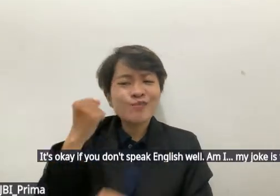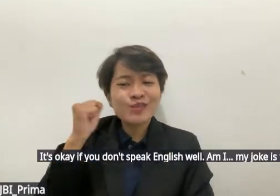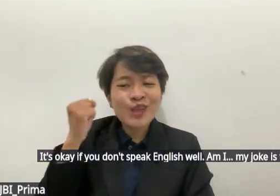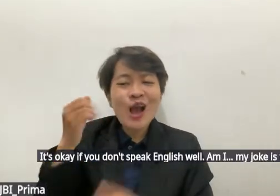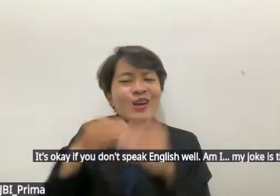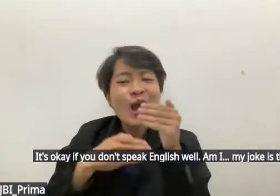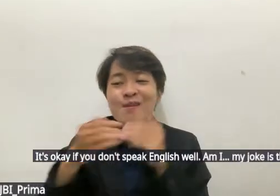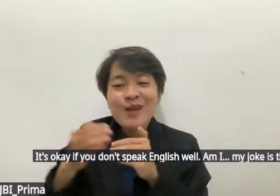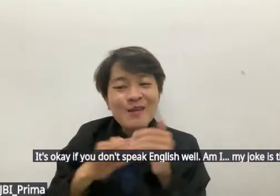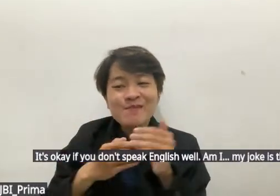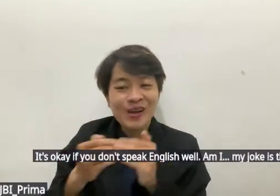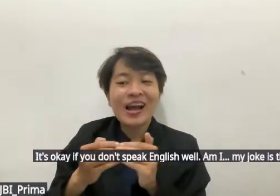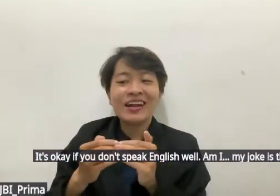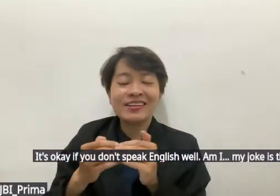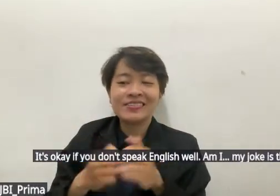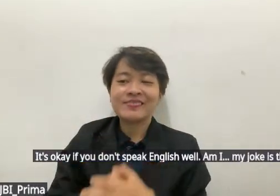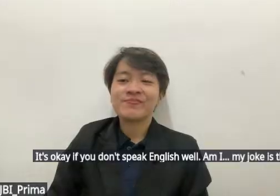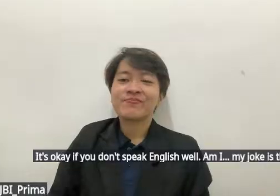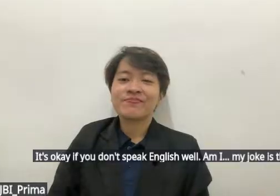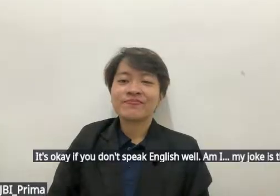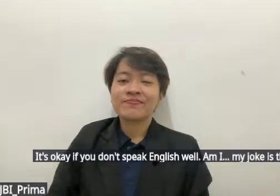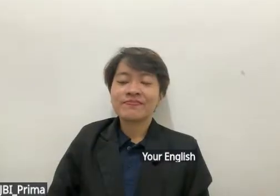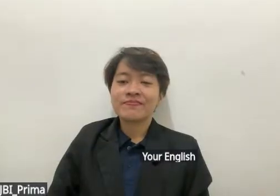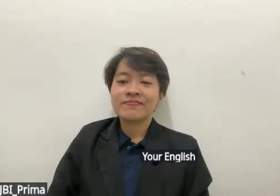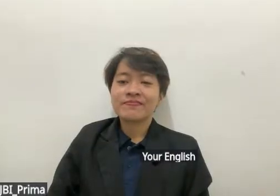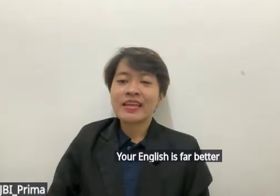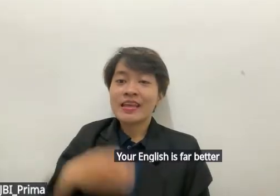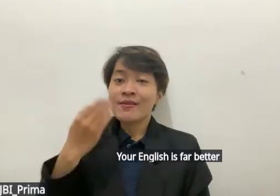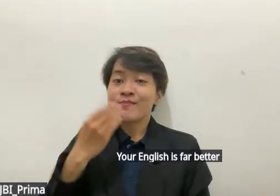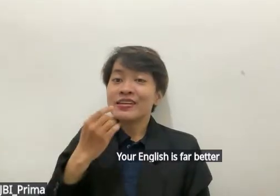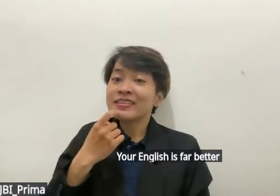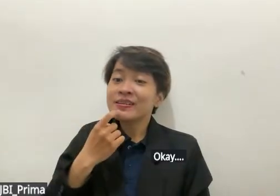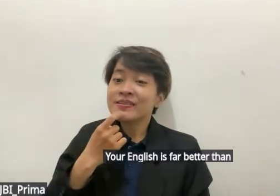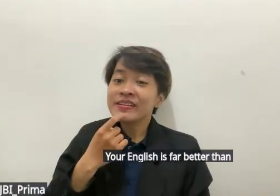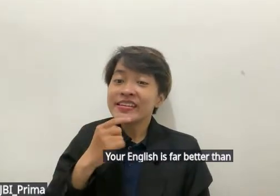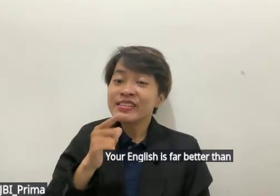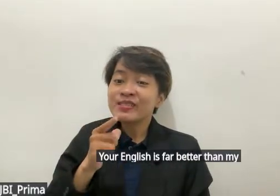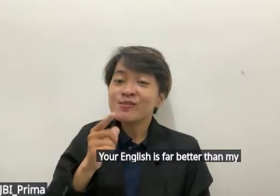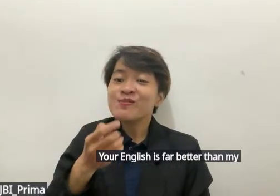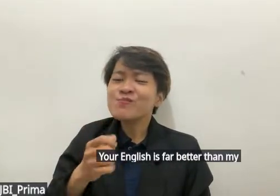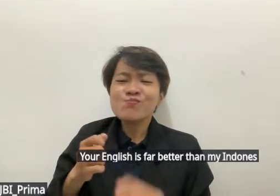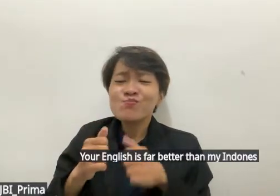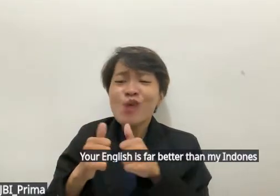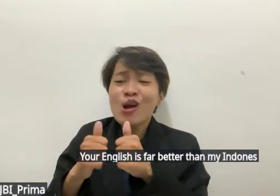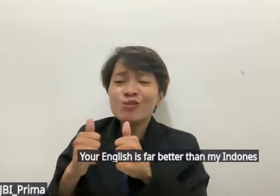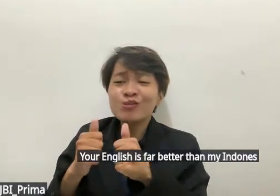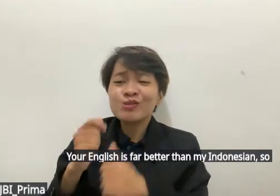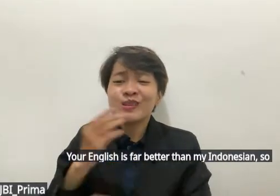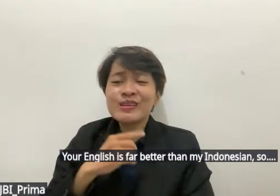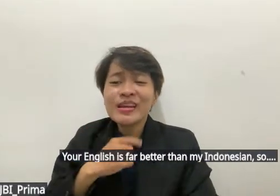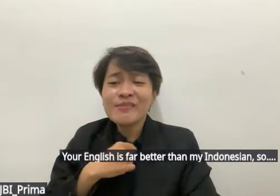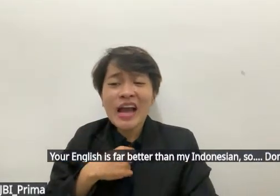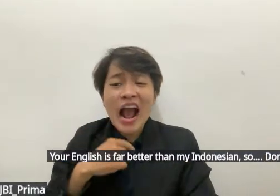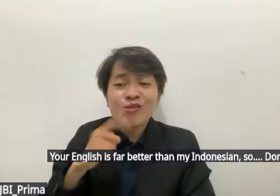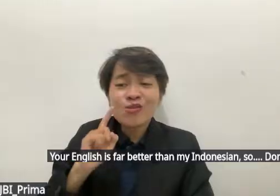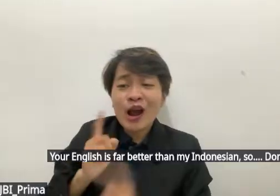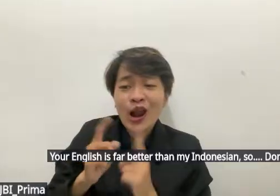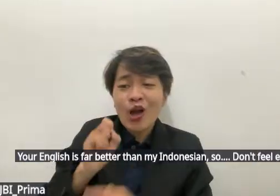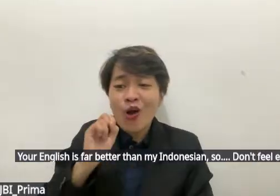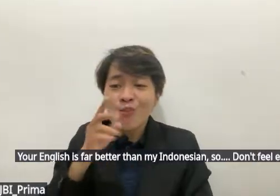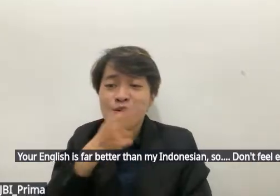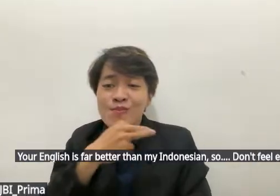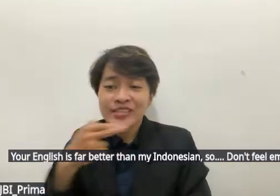that your English is far better than my Indonesian, so don't feel